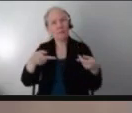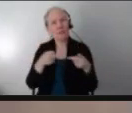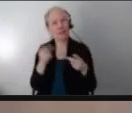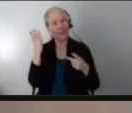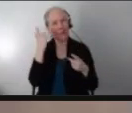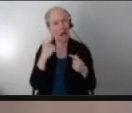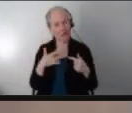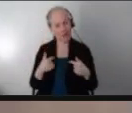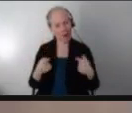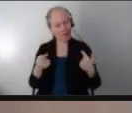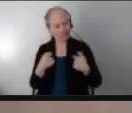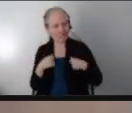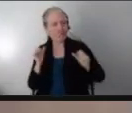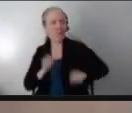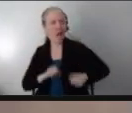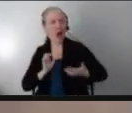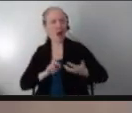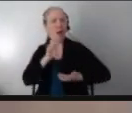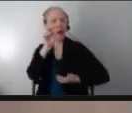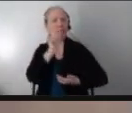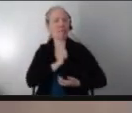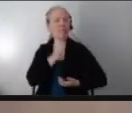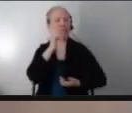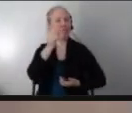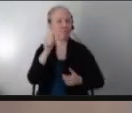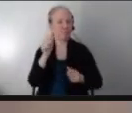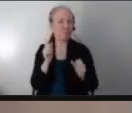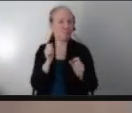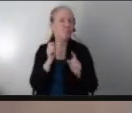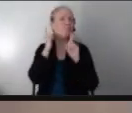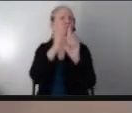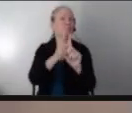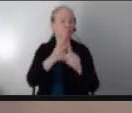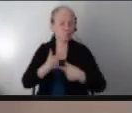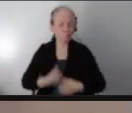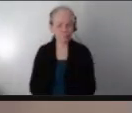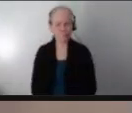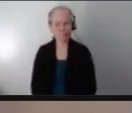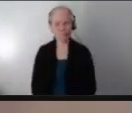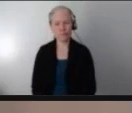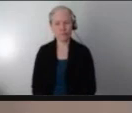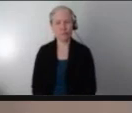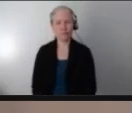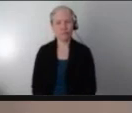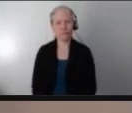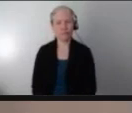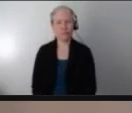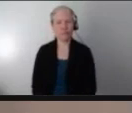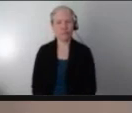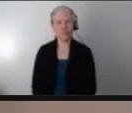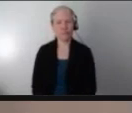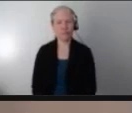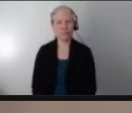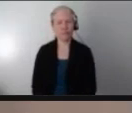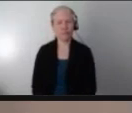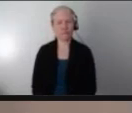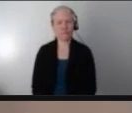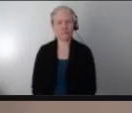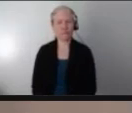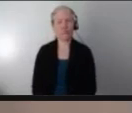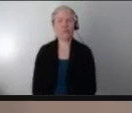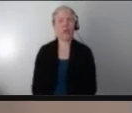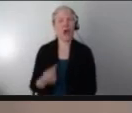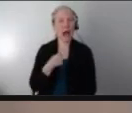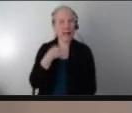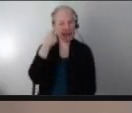idea that themselves could aspire to those roles. When I think about one of the most important things